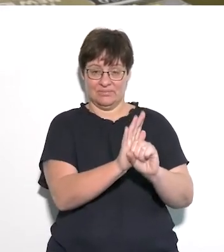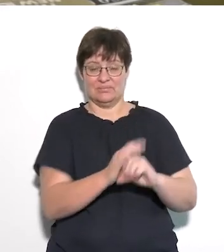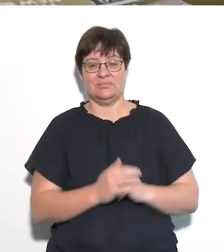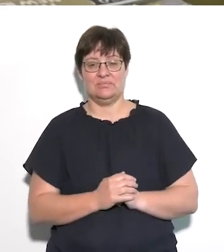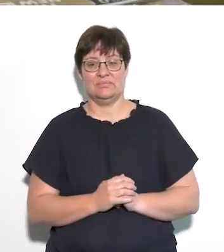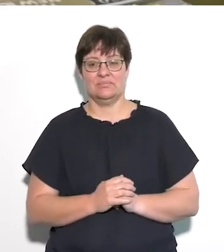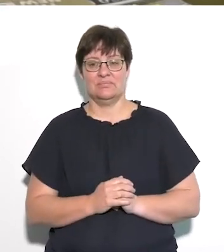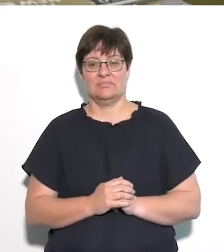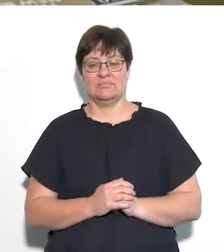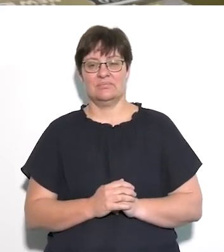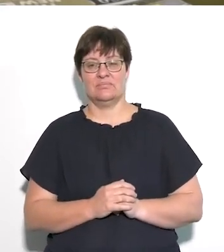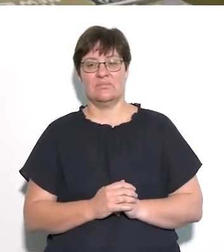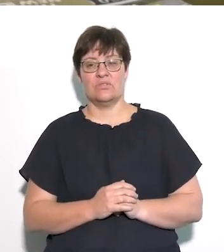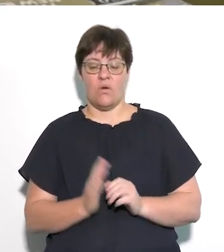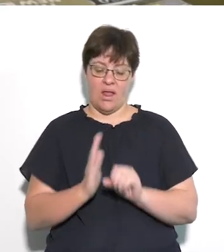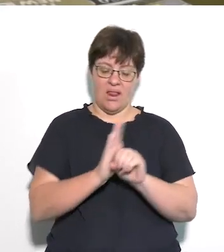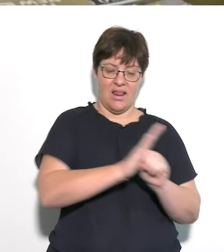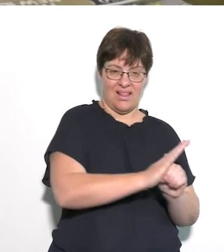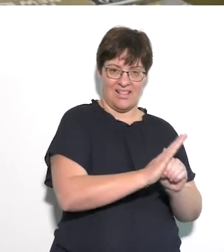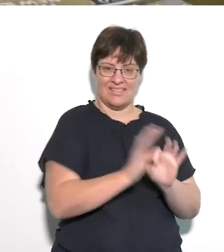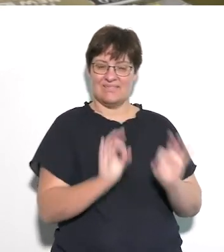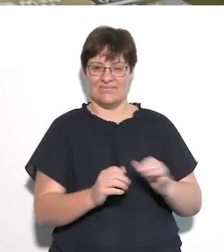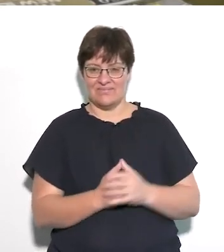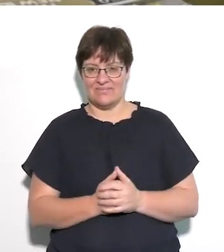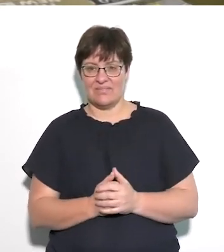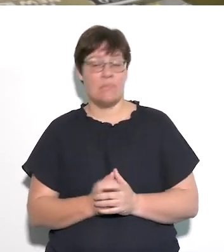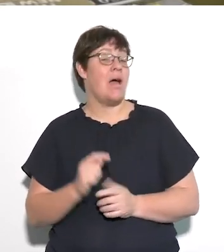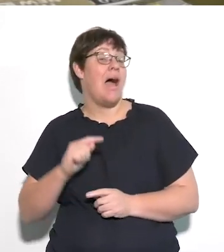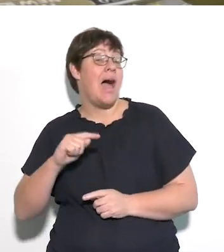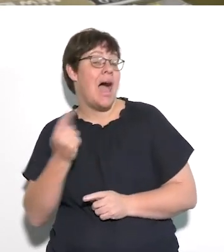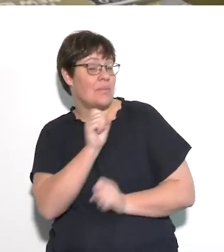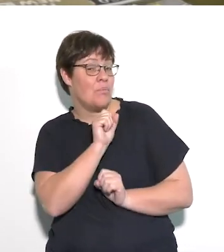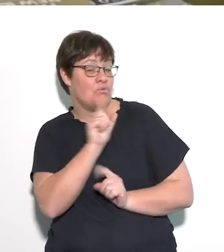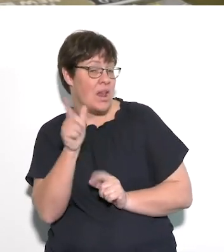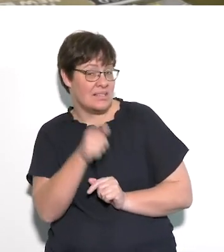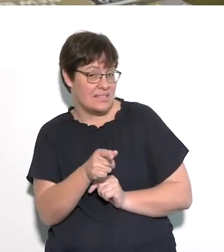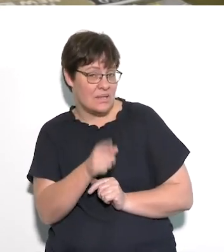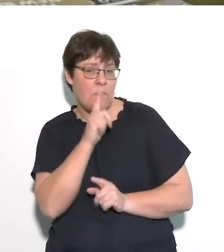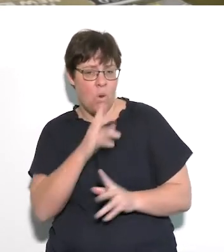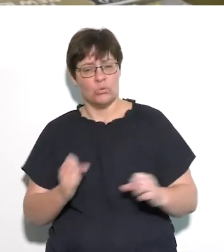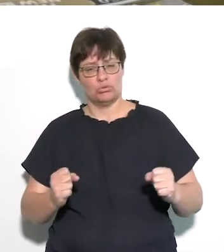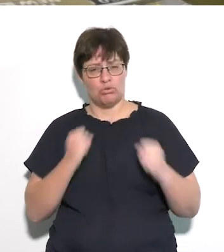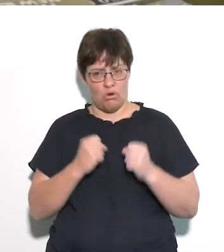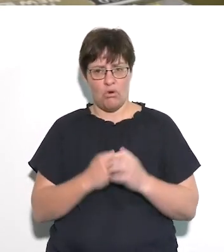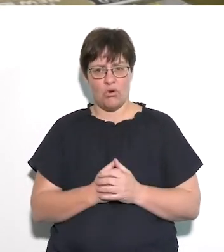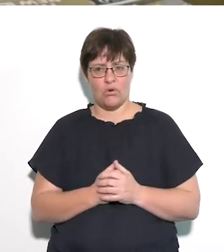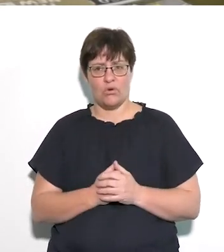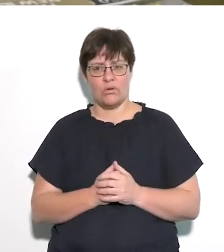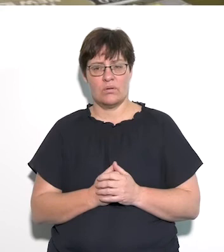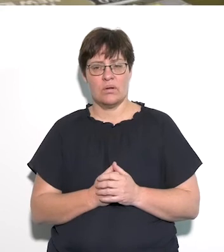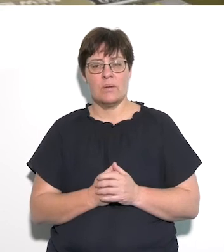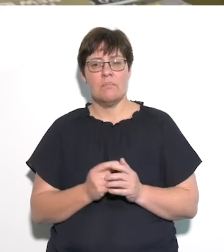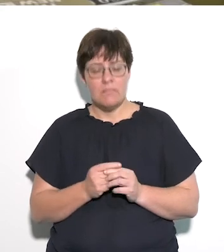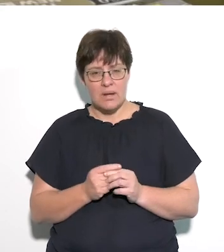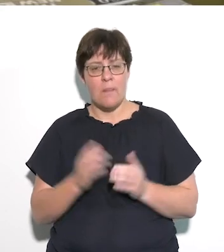stuck it there at the back to make it lean. Now, one other extra tip that I realized to make it sturdier is you just need